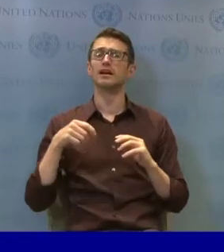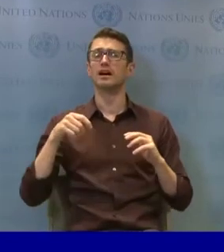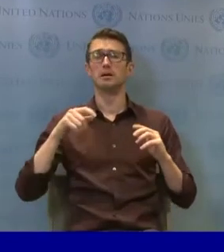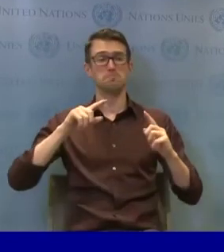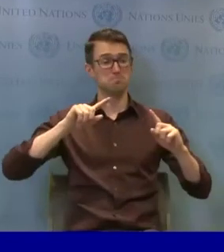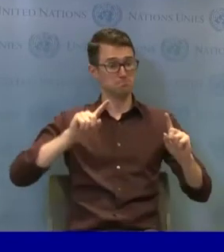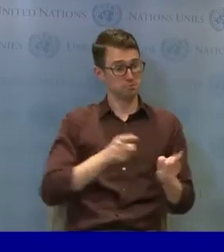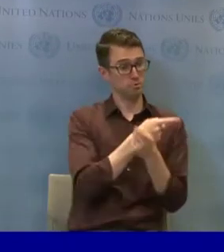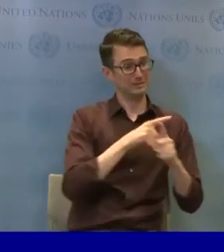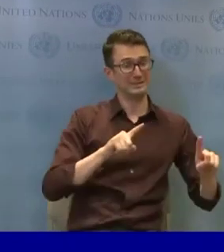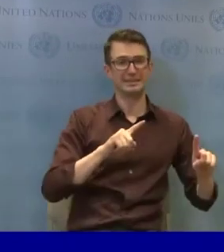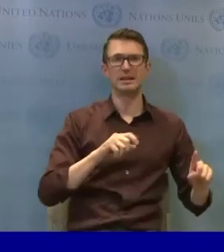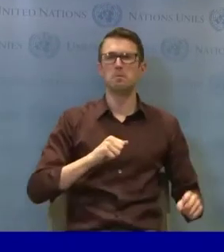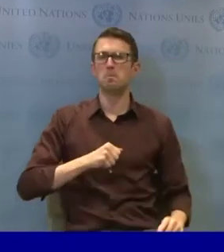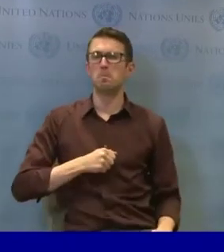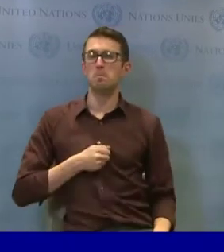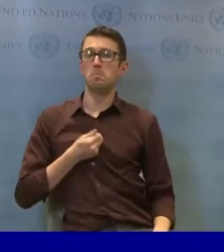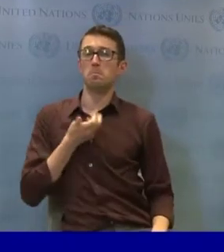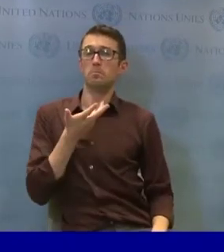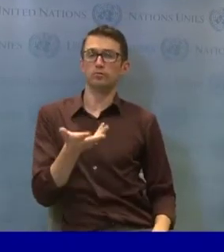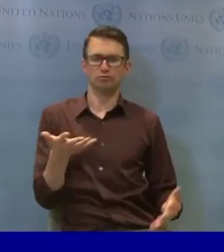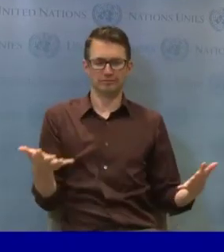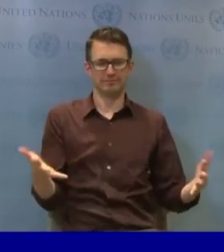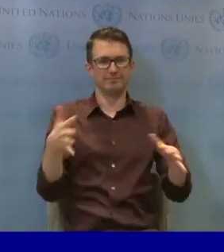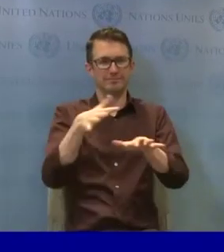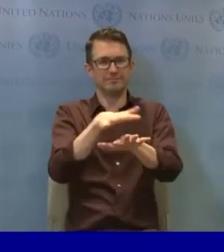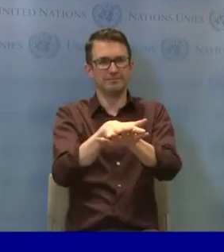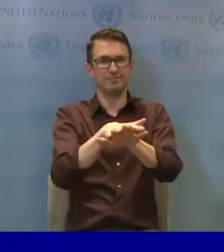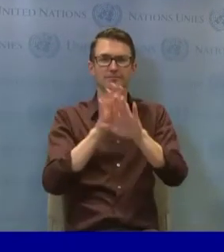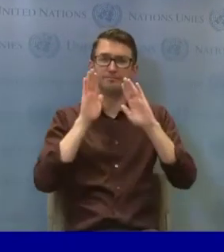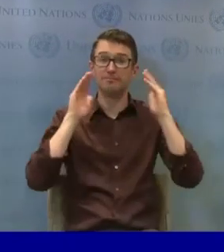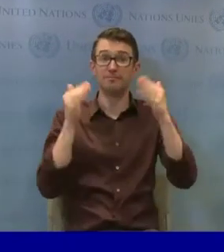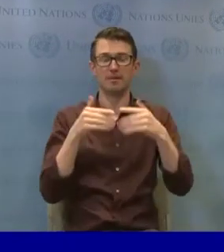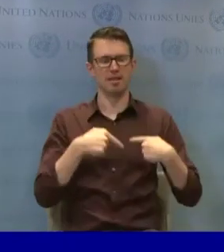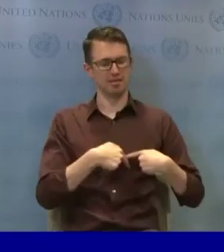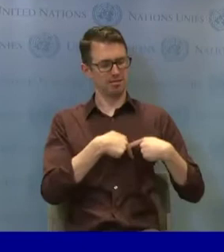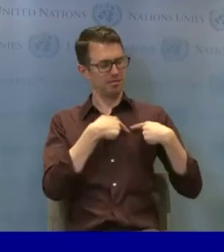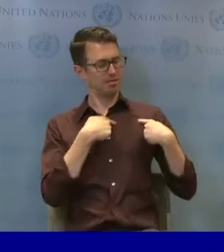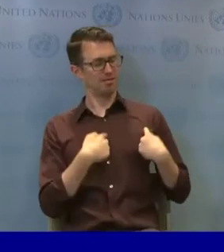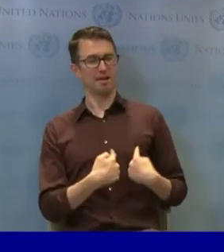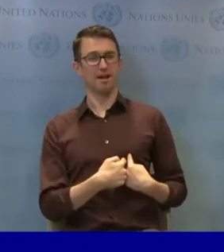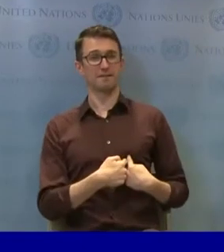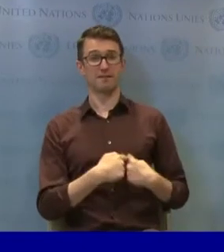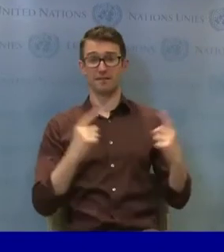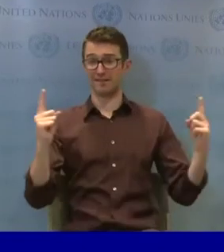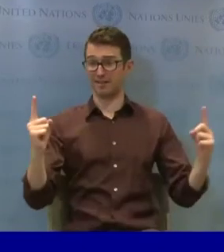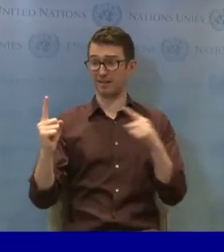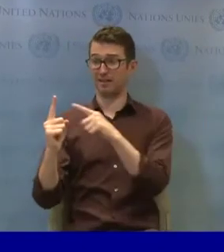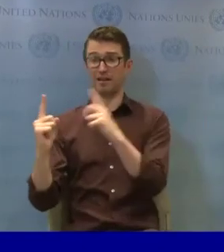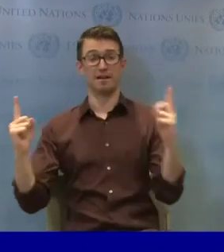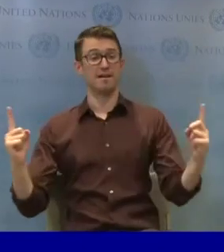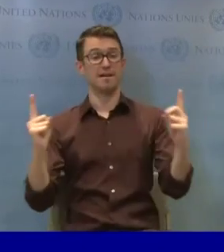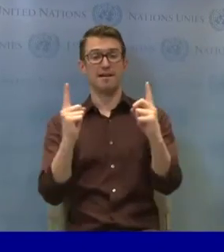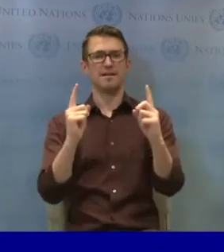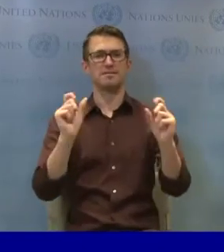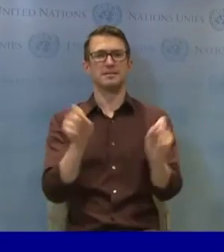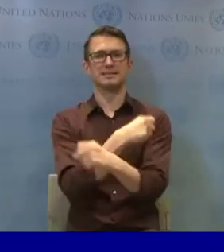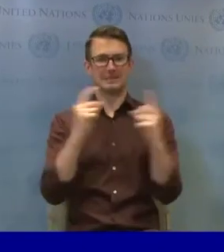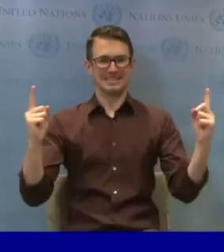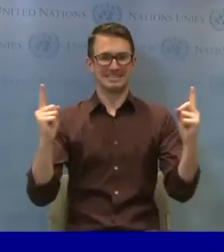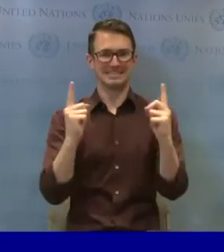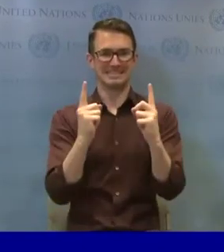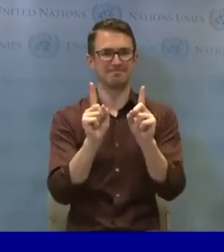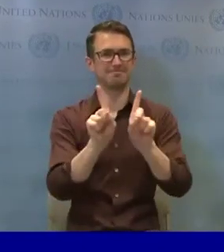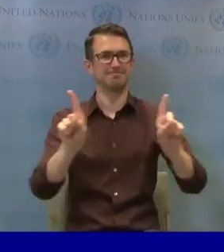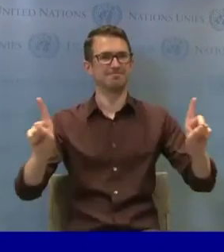be fulfilled. The second performance of Bogdana will be her own song entitled Here I